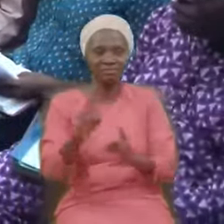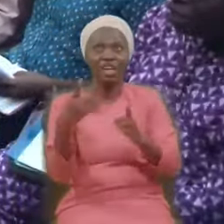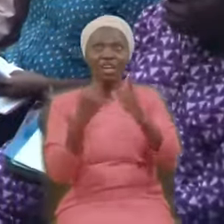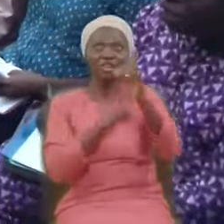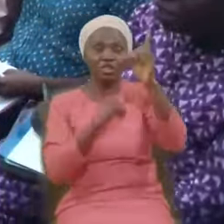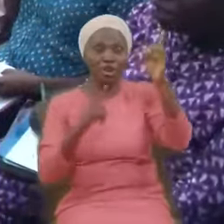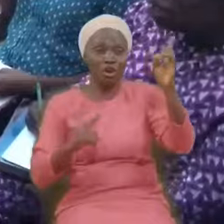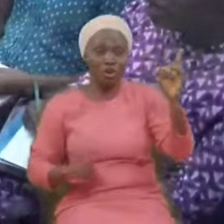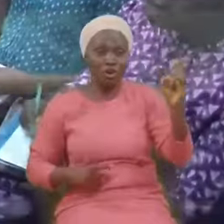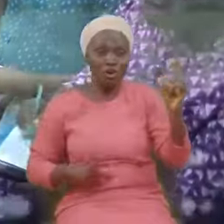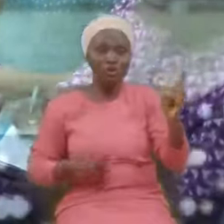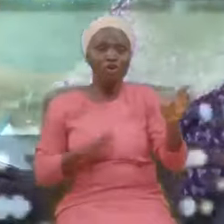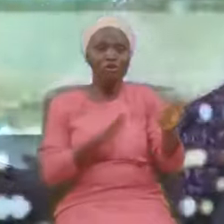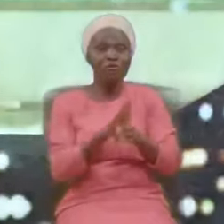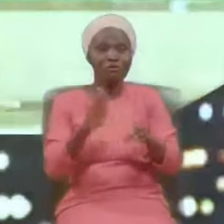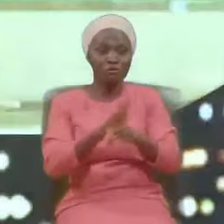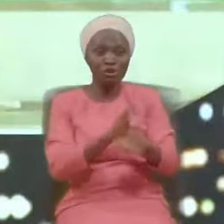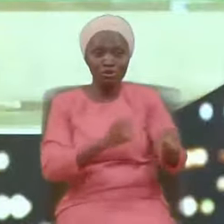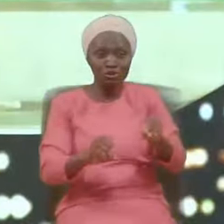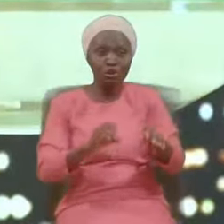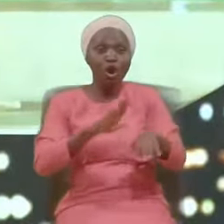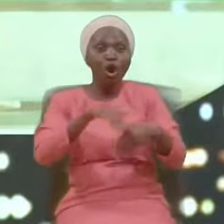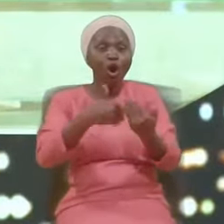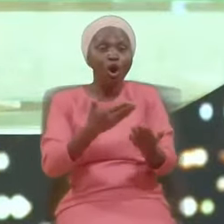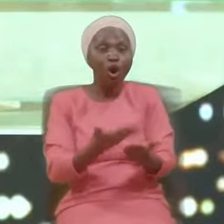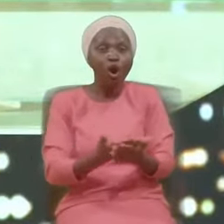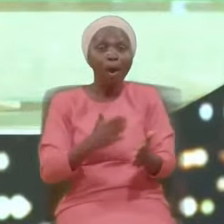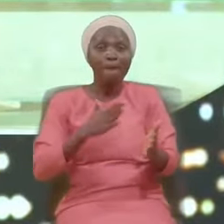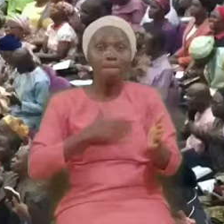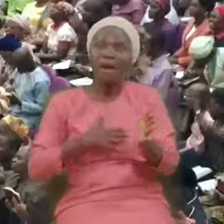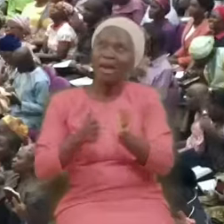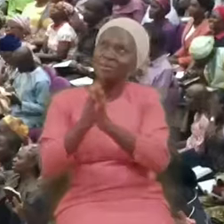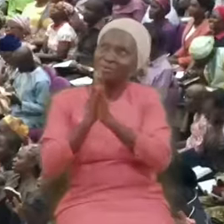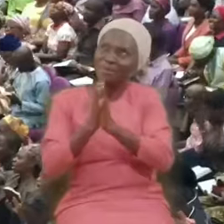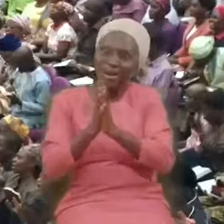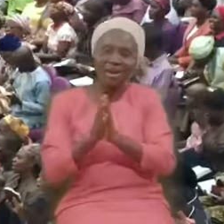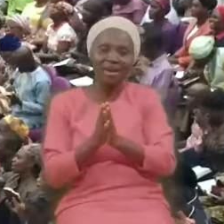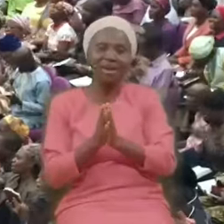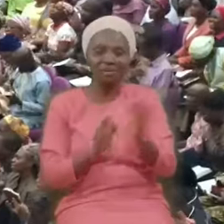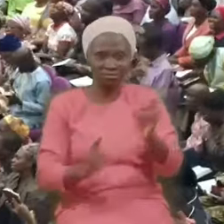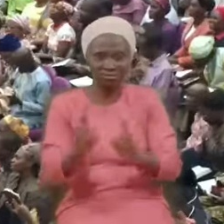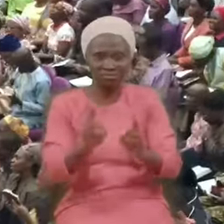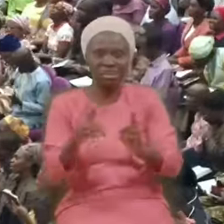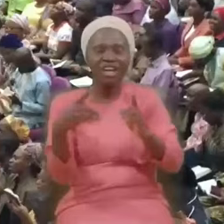You believe that? Say it again.